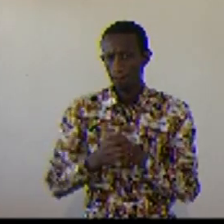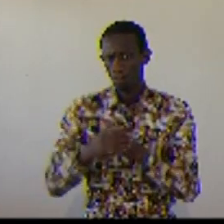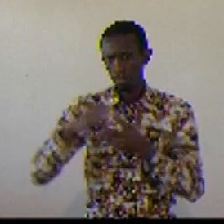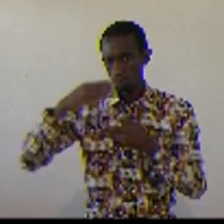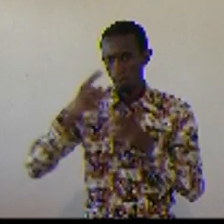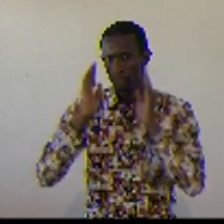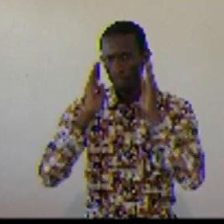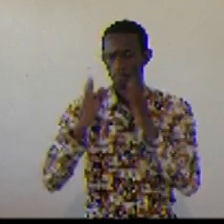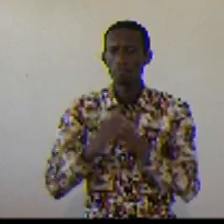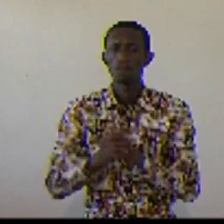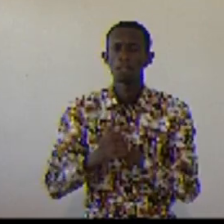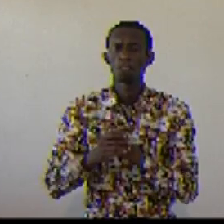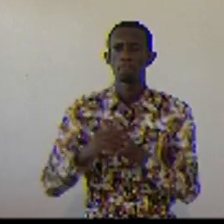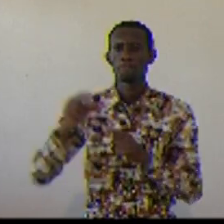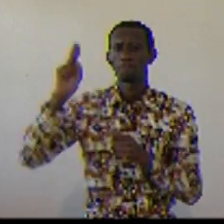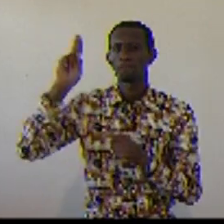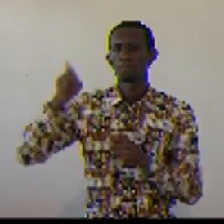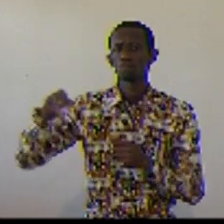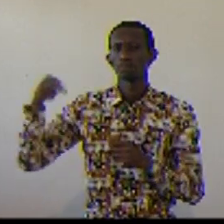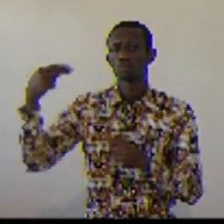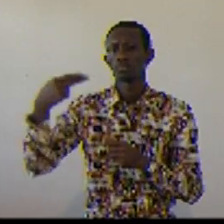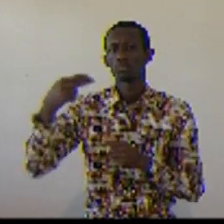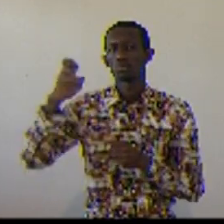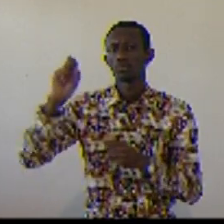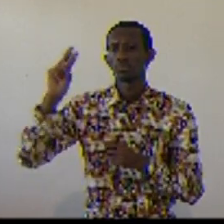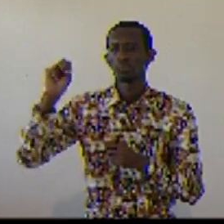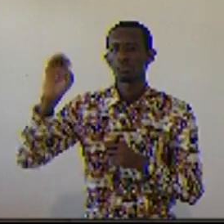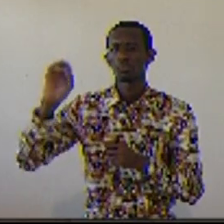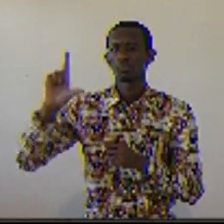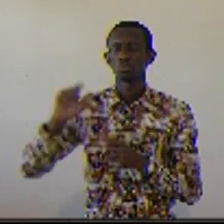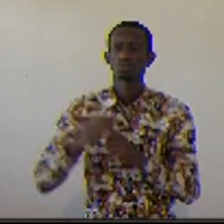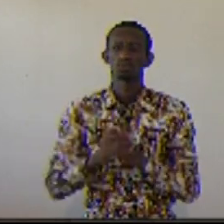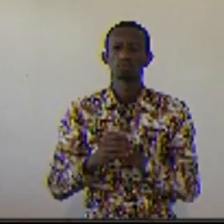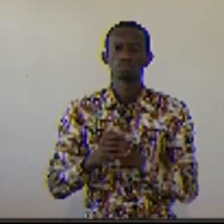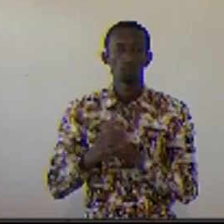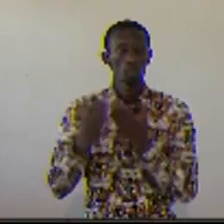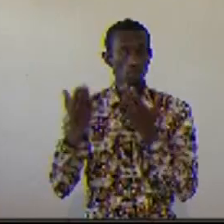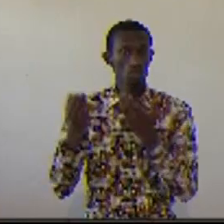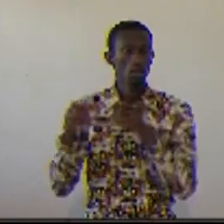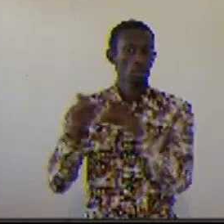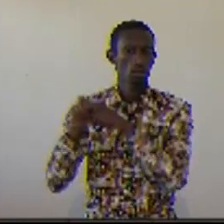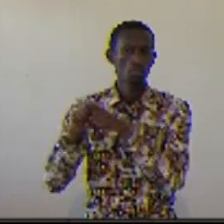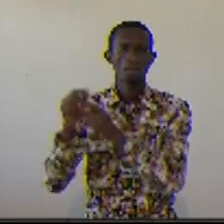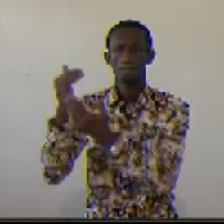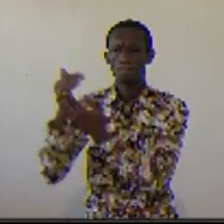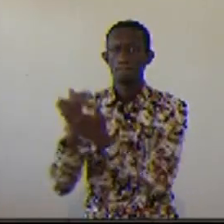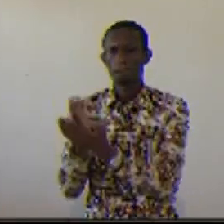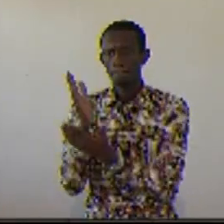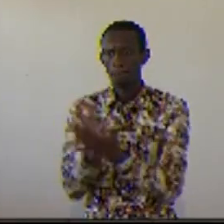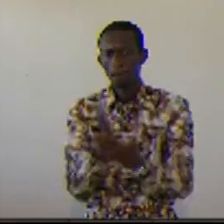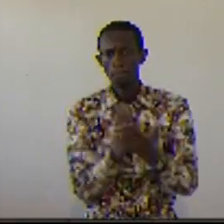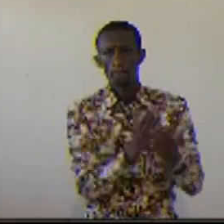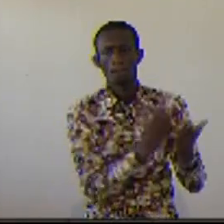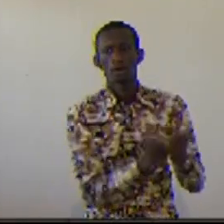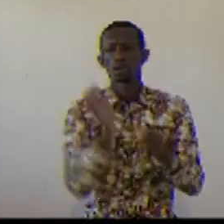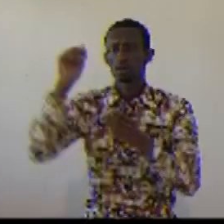benzene. And our objective, we just have only two objectives today.